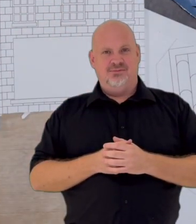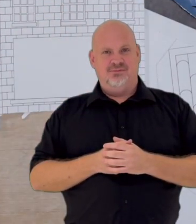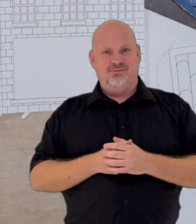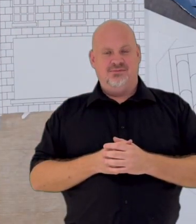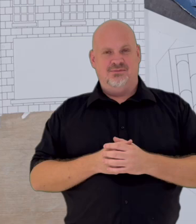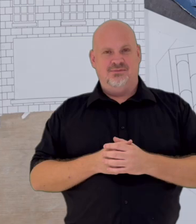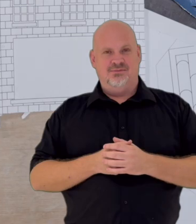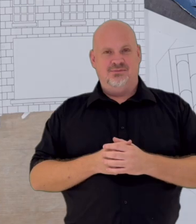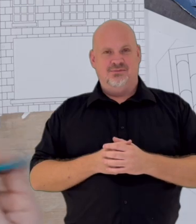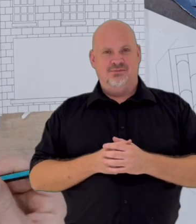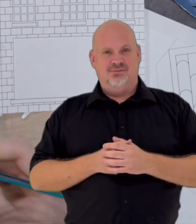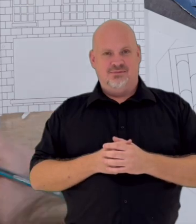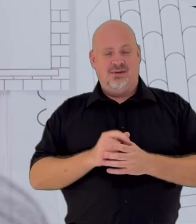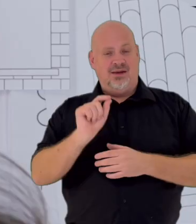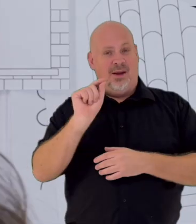Get a pencil,